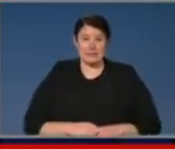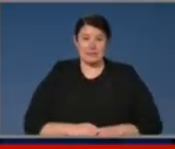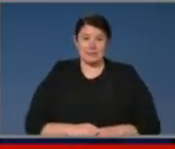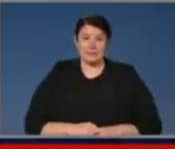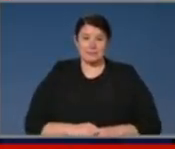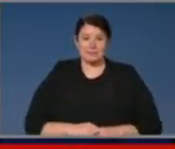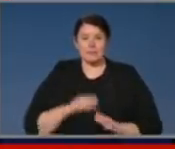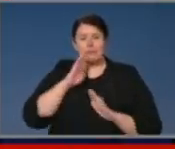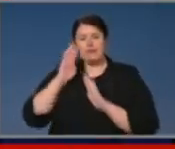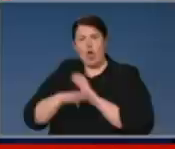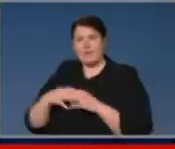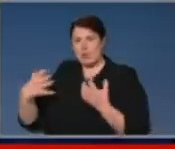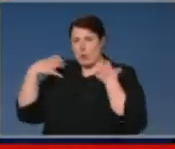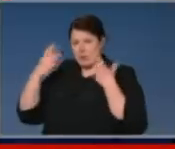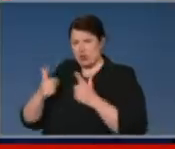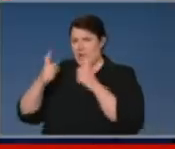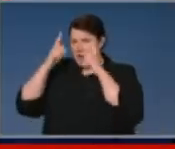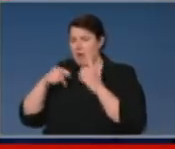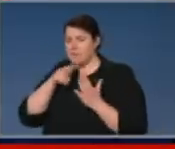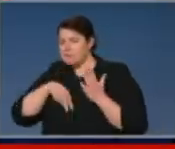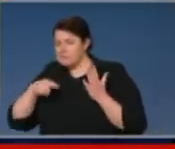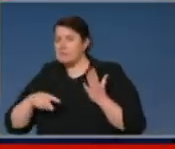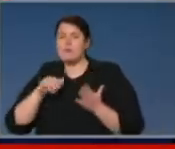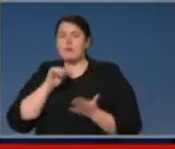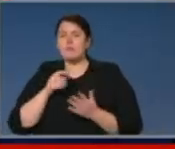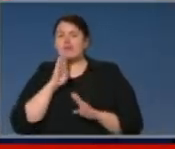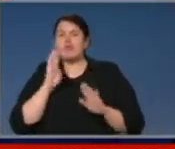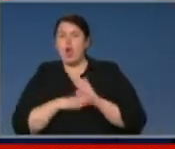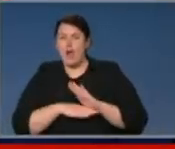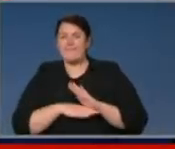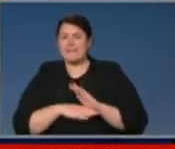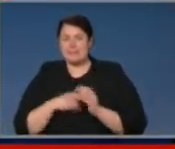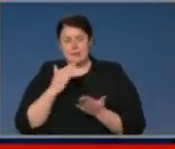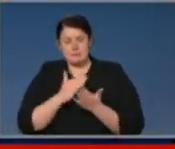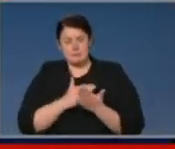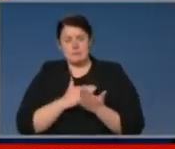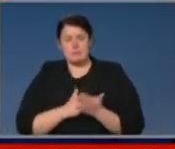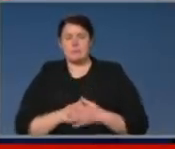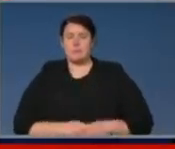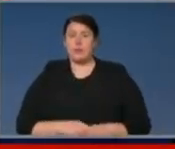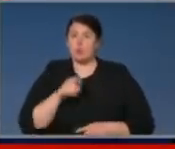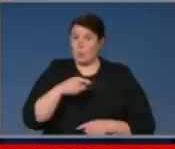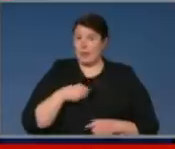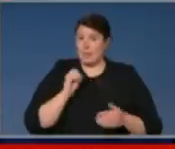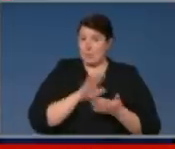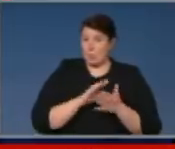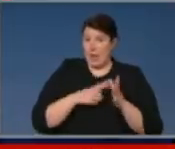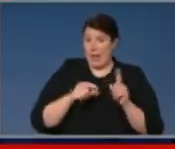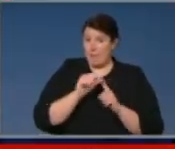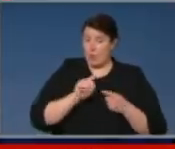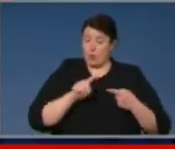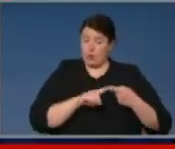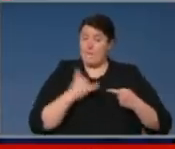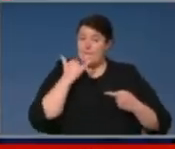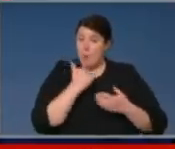Privacy Commissioner, and there are only 4 things that are required from an individual. Obviously, your phone number, your